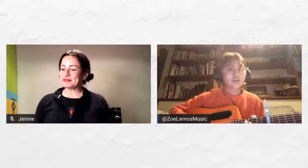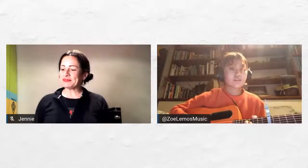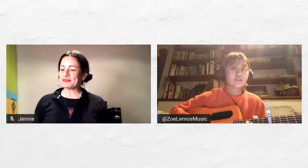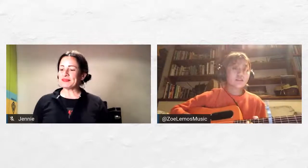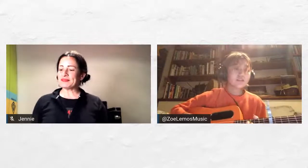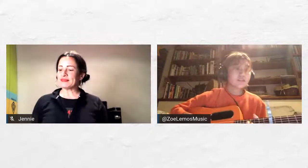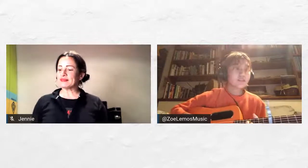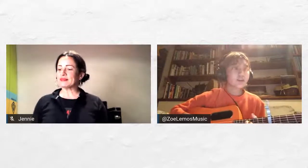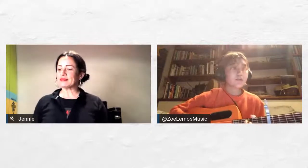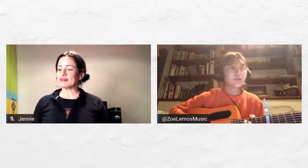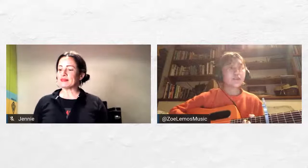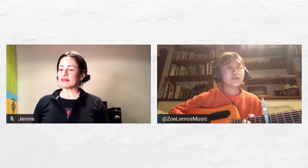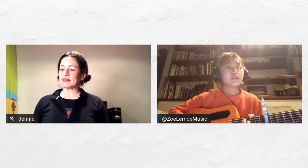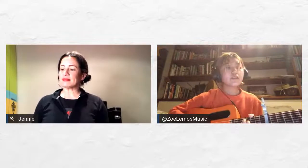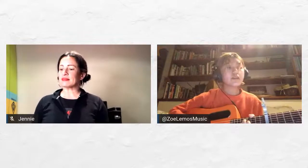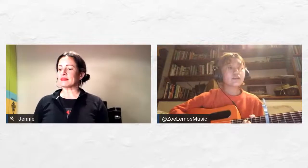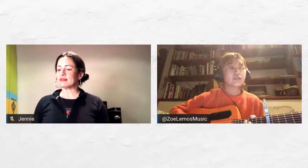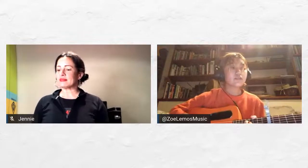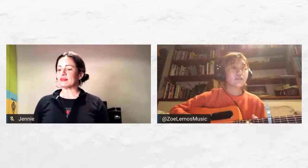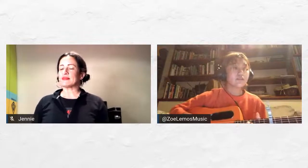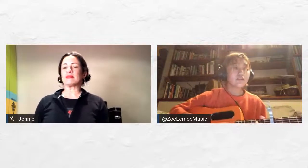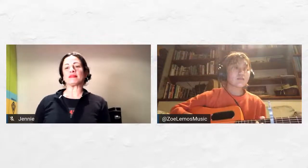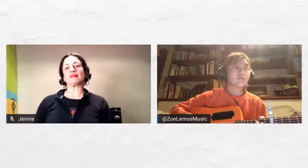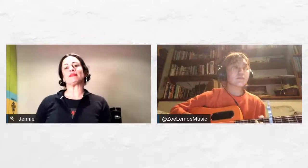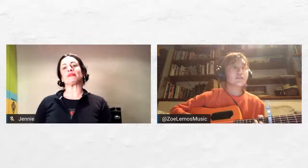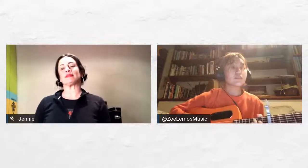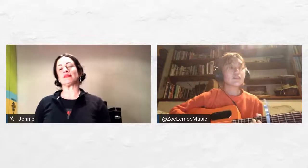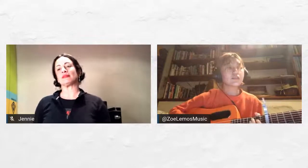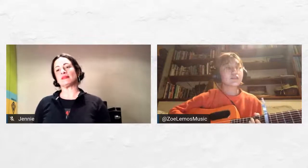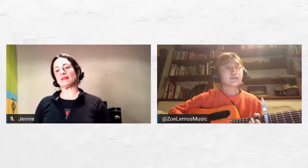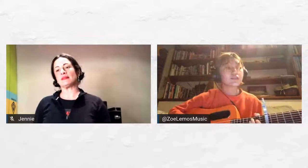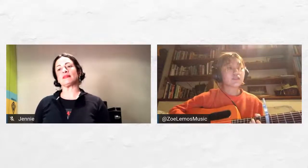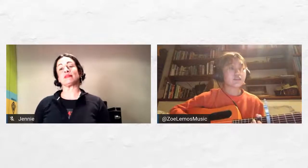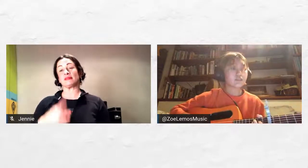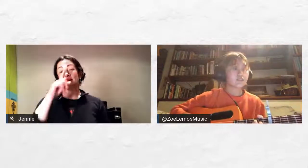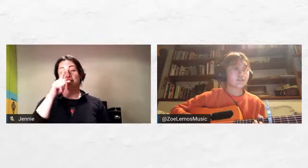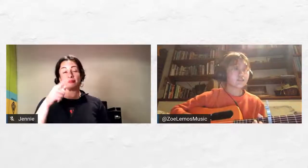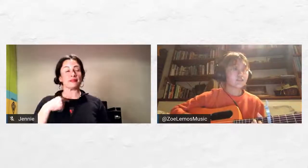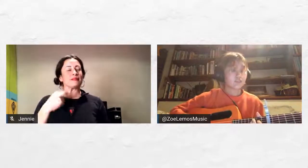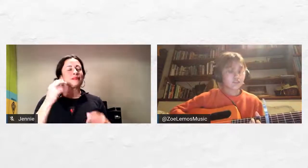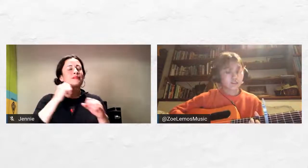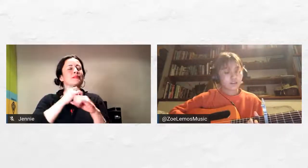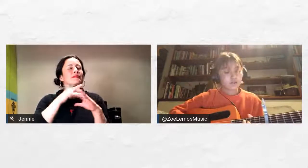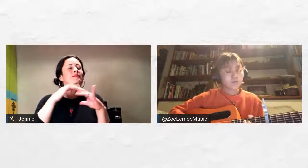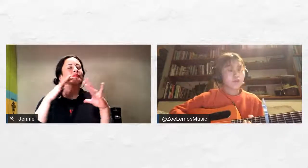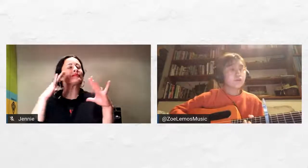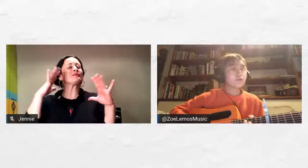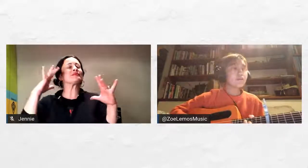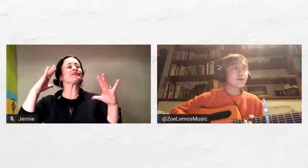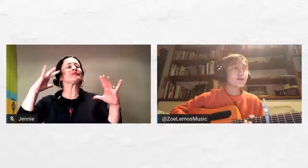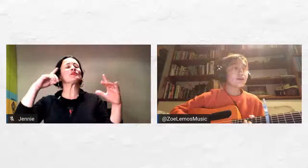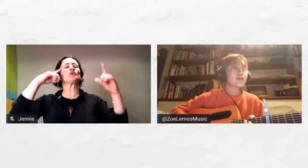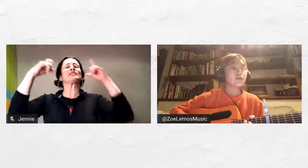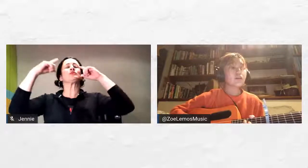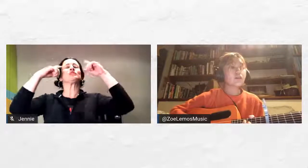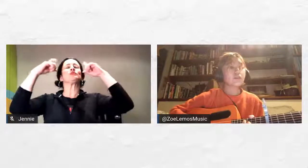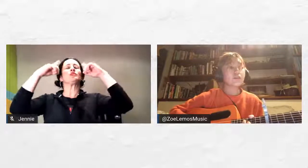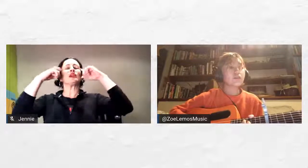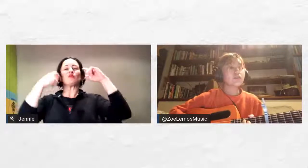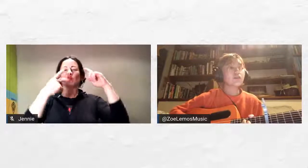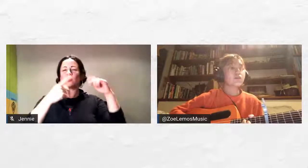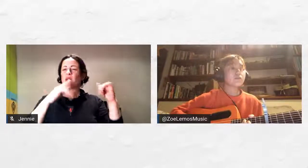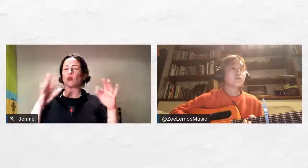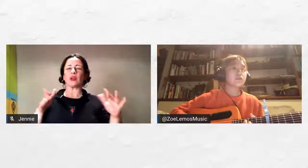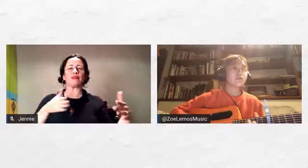I had dreams that we would end up in Tennessee. We would play in